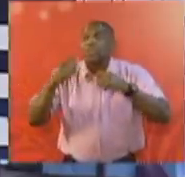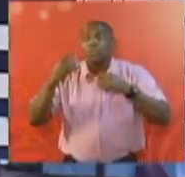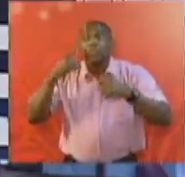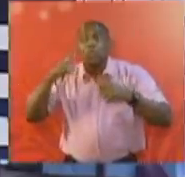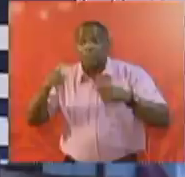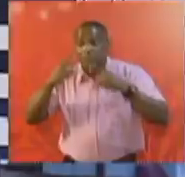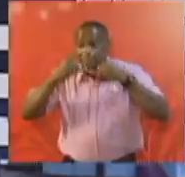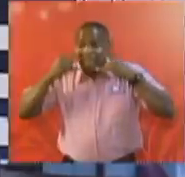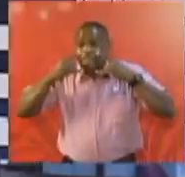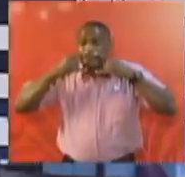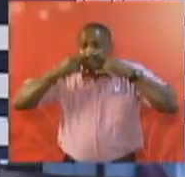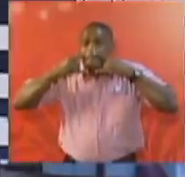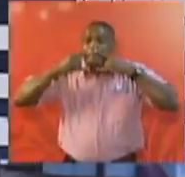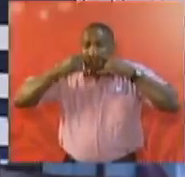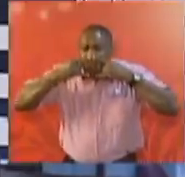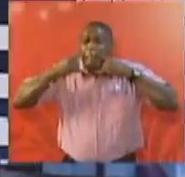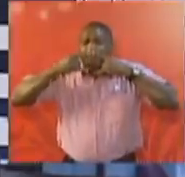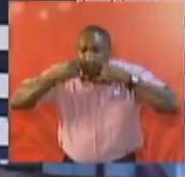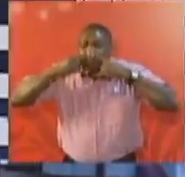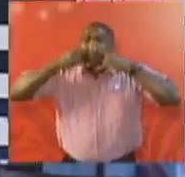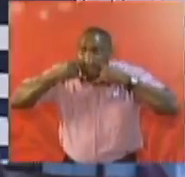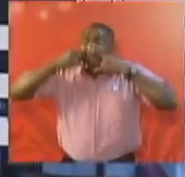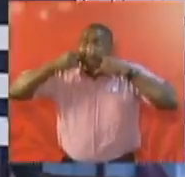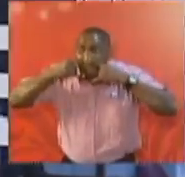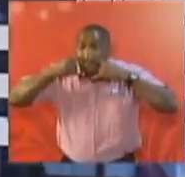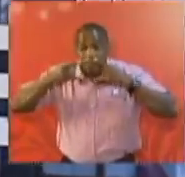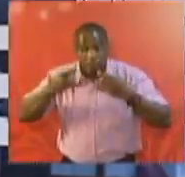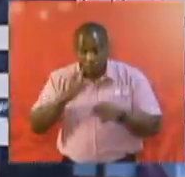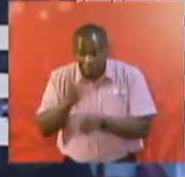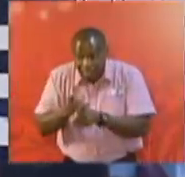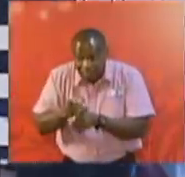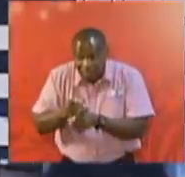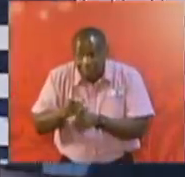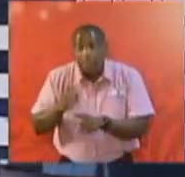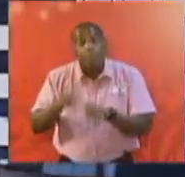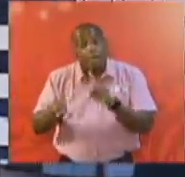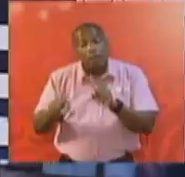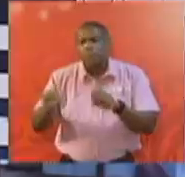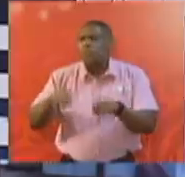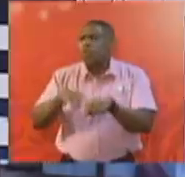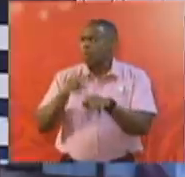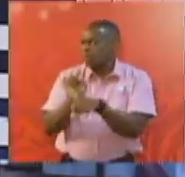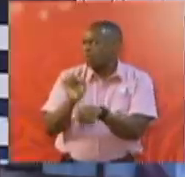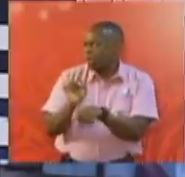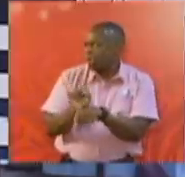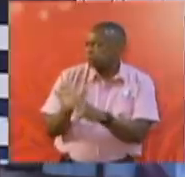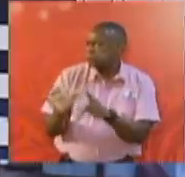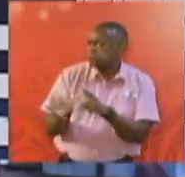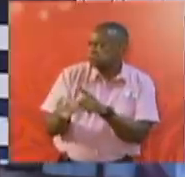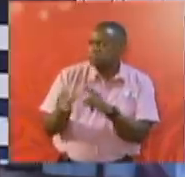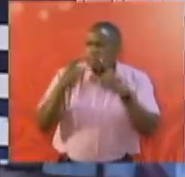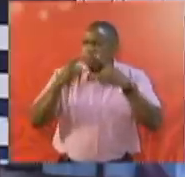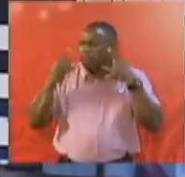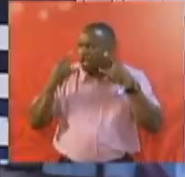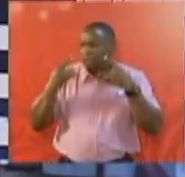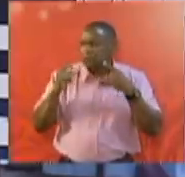But in normal working conditions, a mask does not stifle you. You take your time, you move around the place, wear the mask if you're